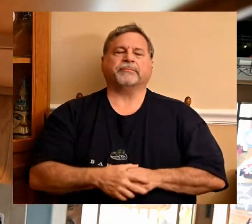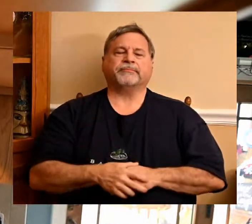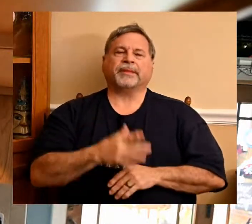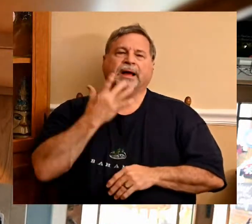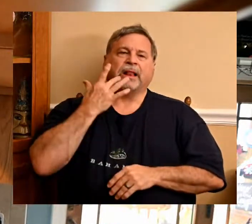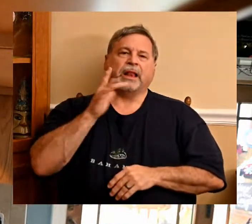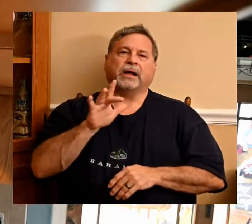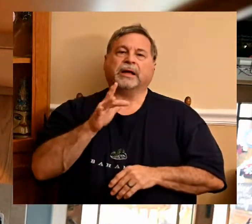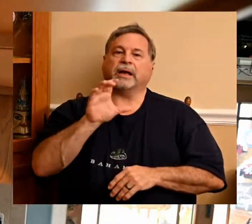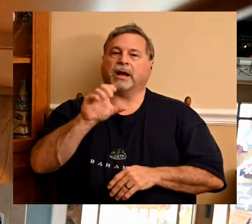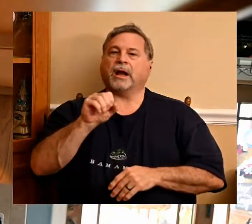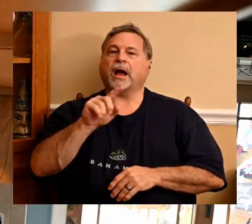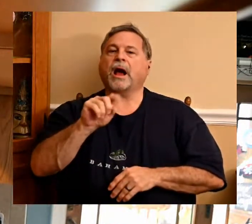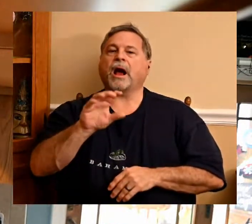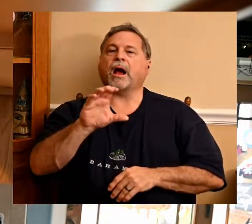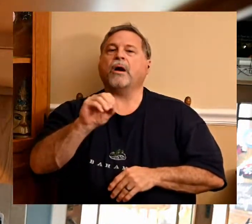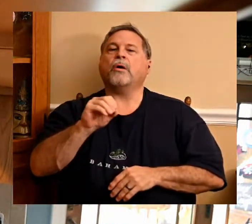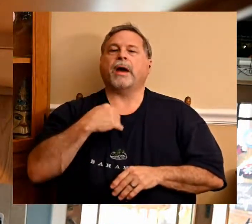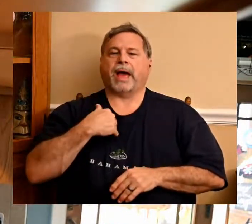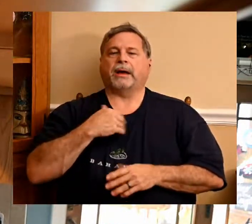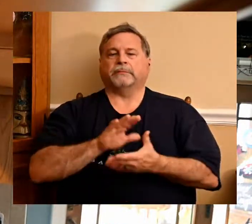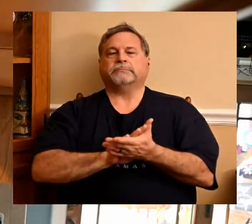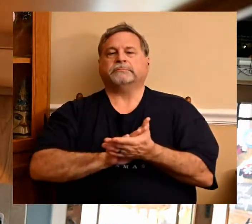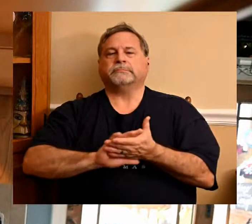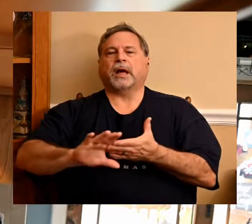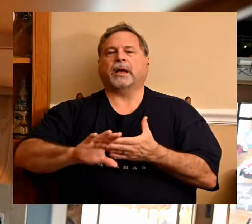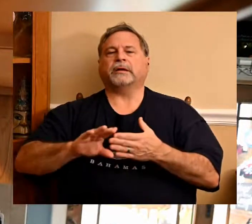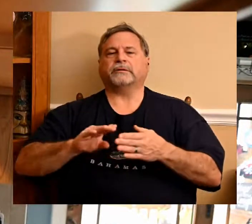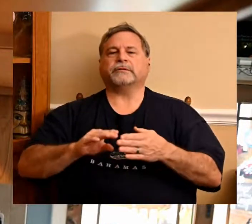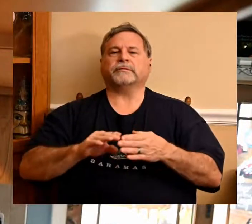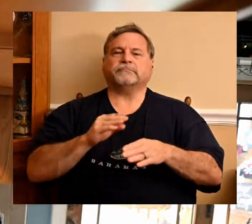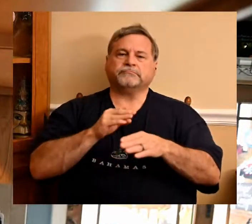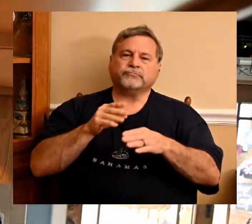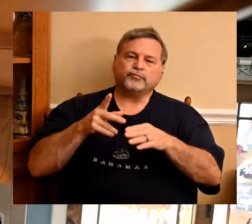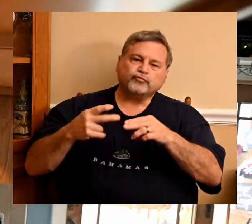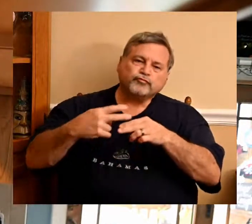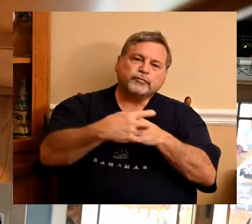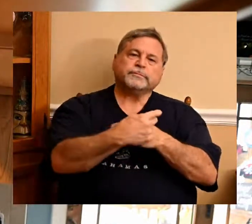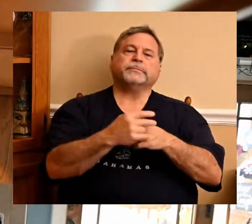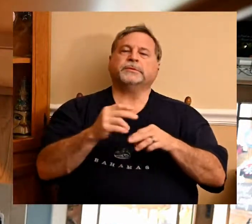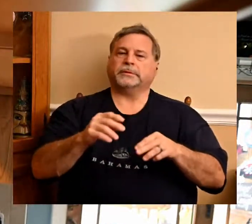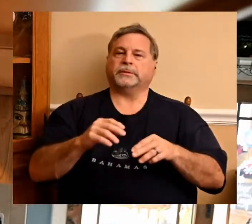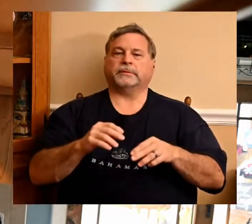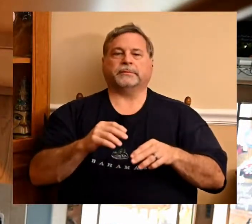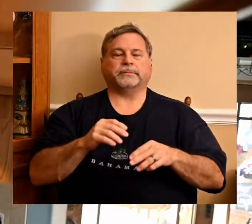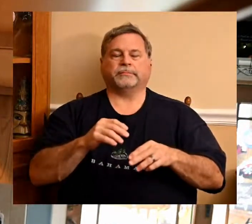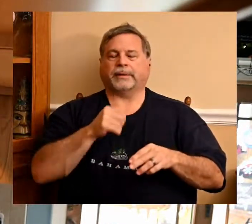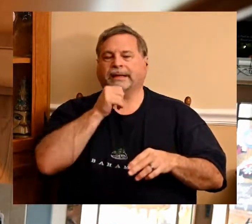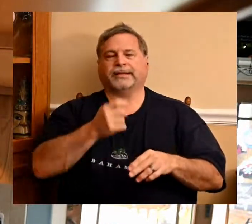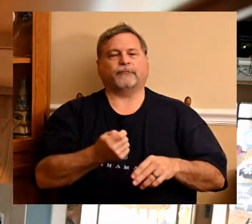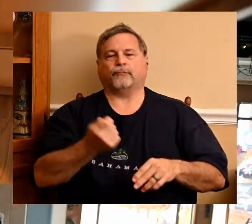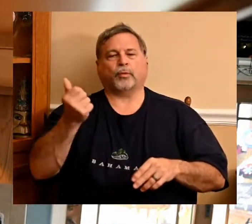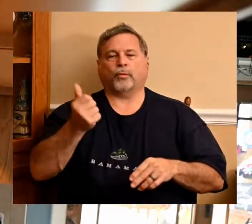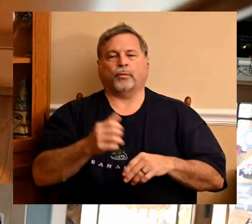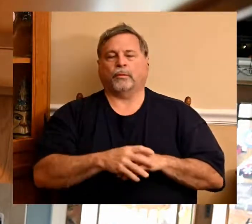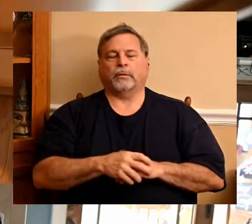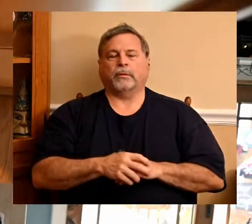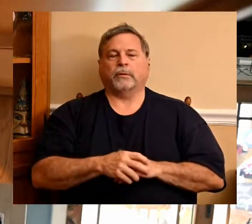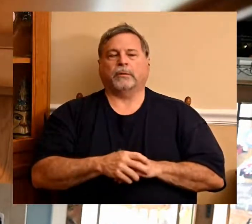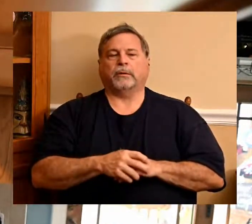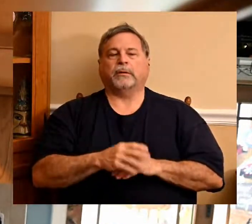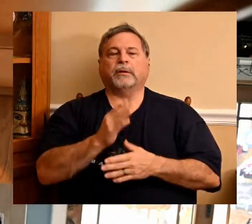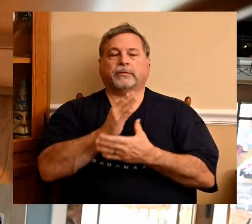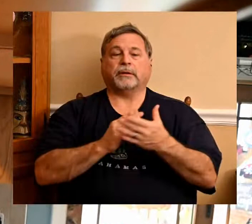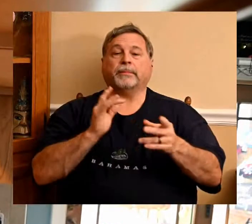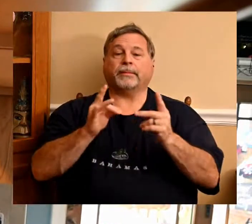that Costco had it at a decent cut, I didn't take any of that off. Now some